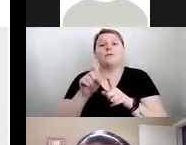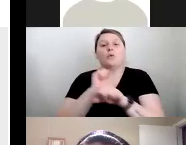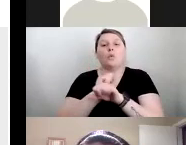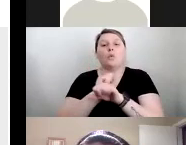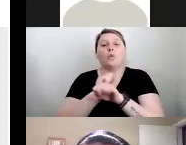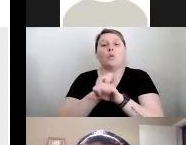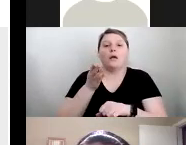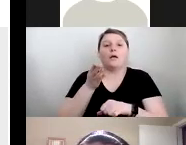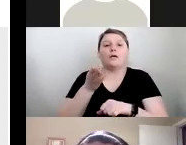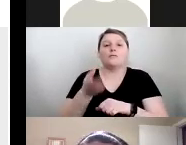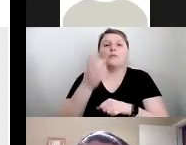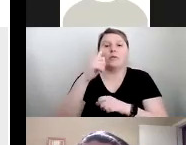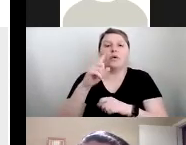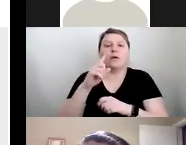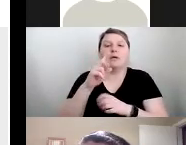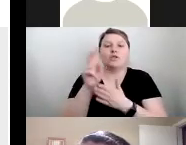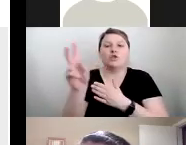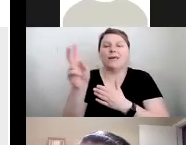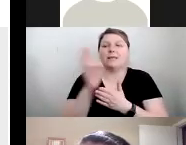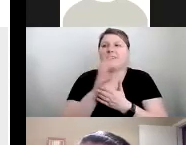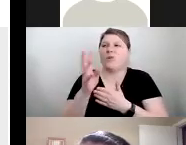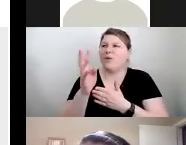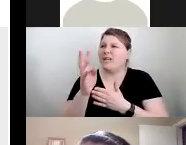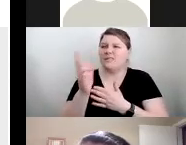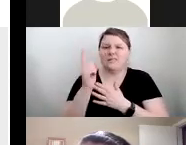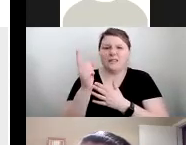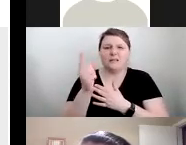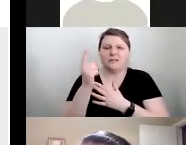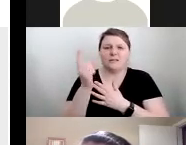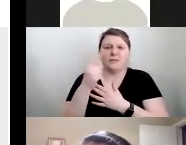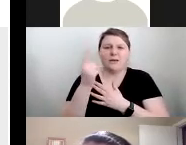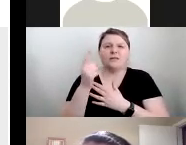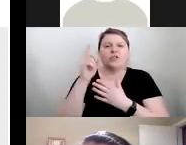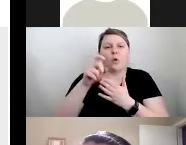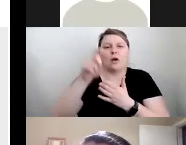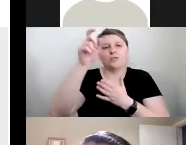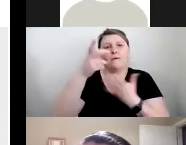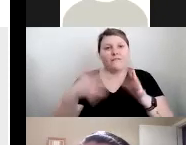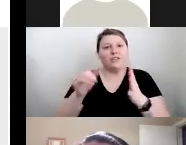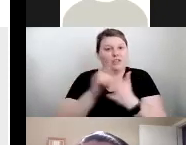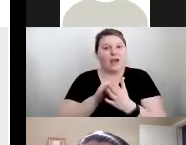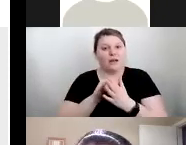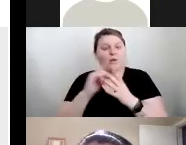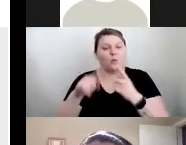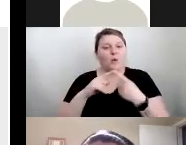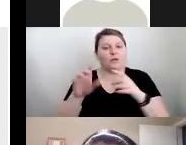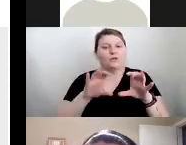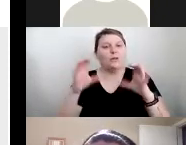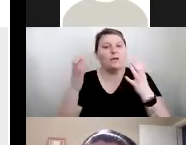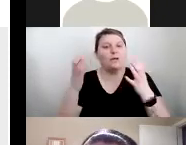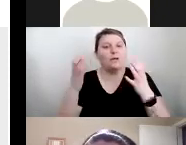overseas for something like 2 weeks or 4 weeks. So you also check that box by doing these